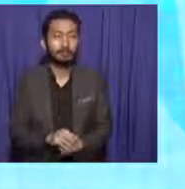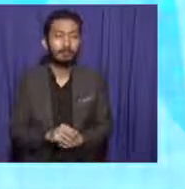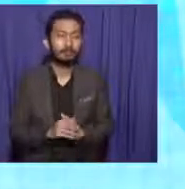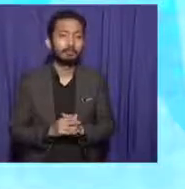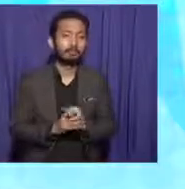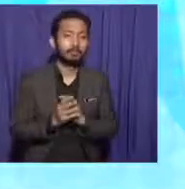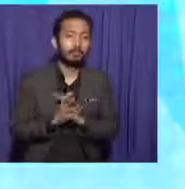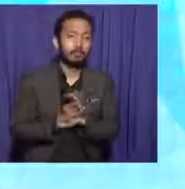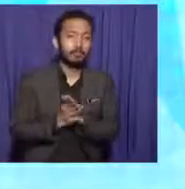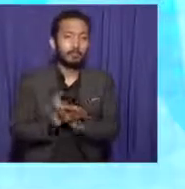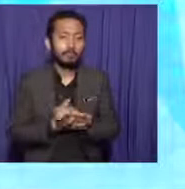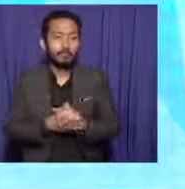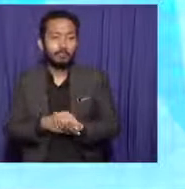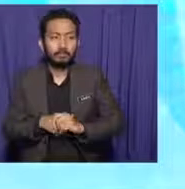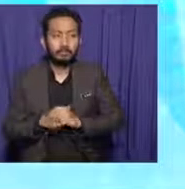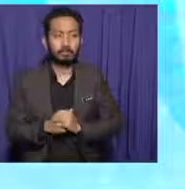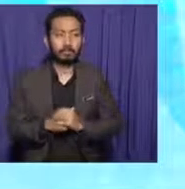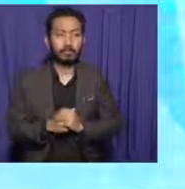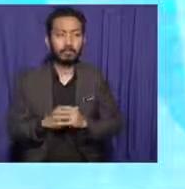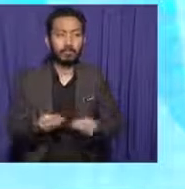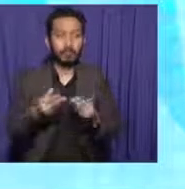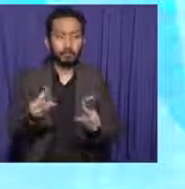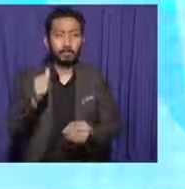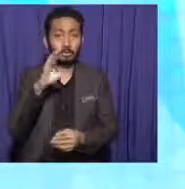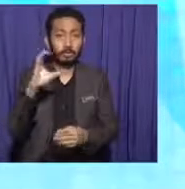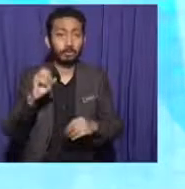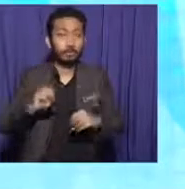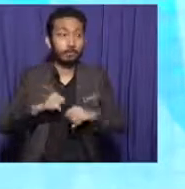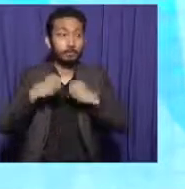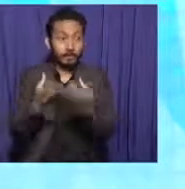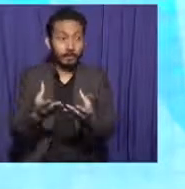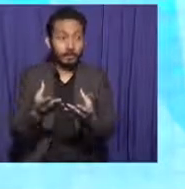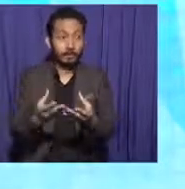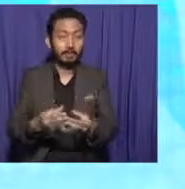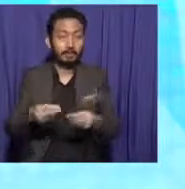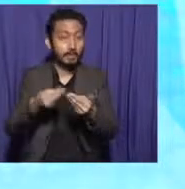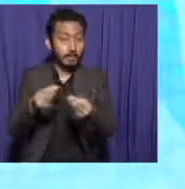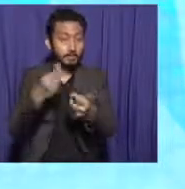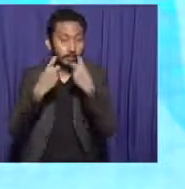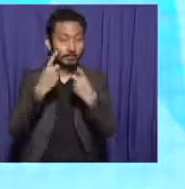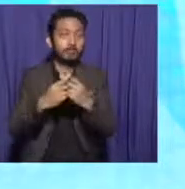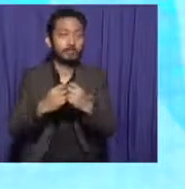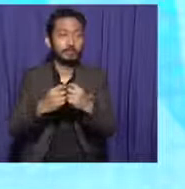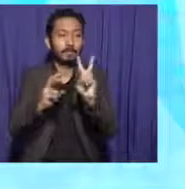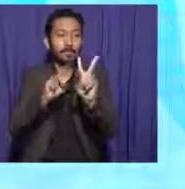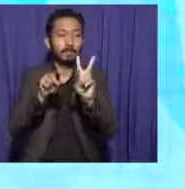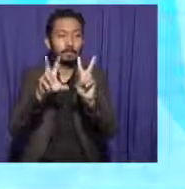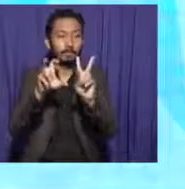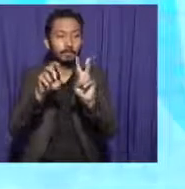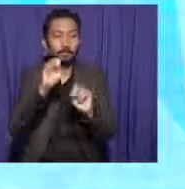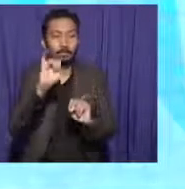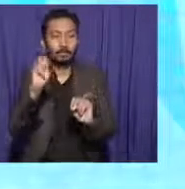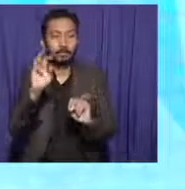AC supply is given by the expression V equal to 30 sine 6000